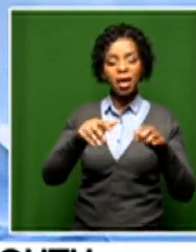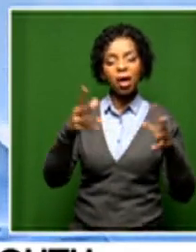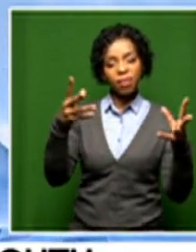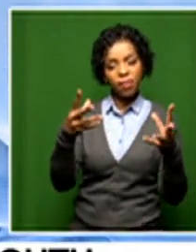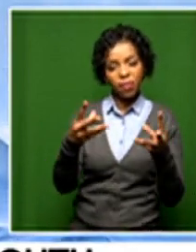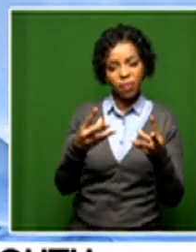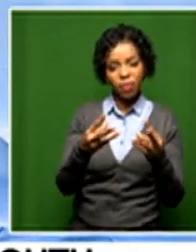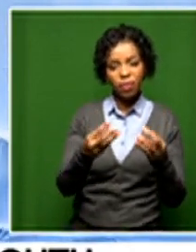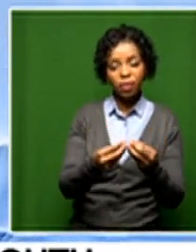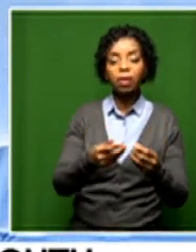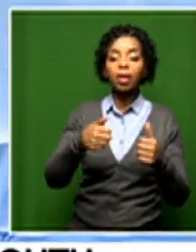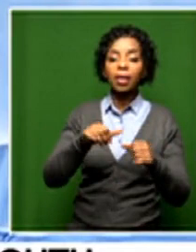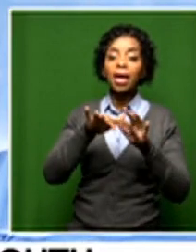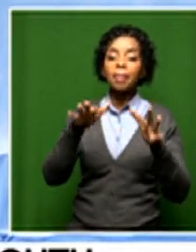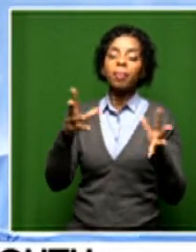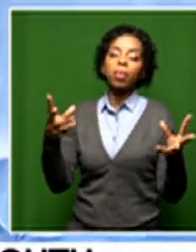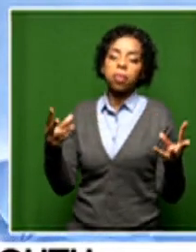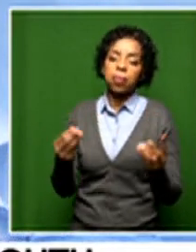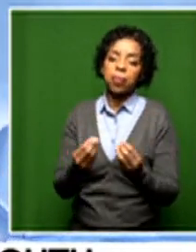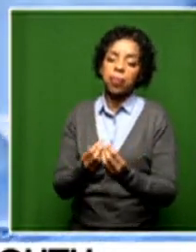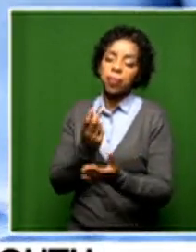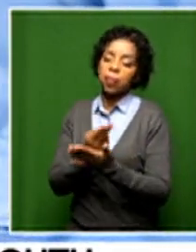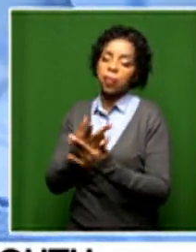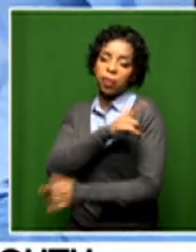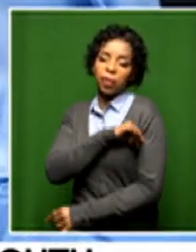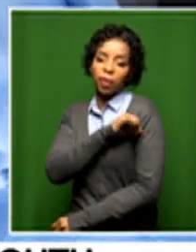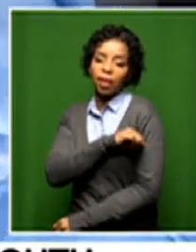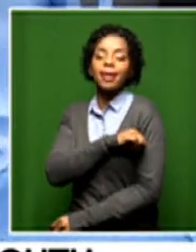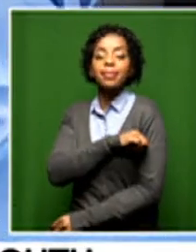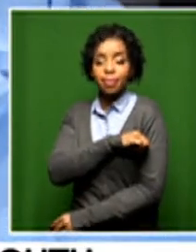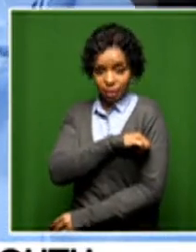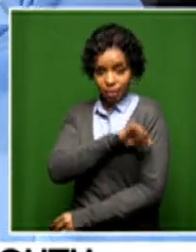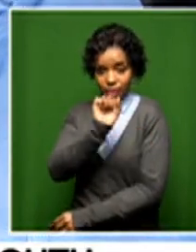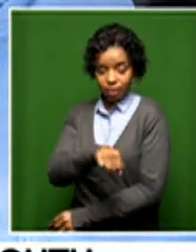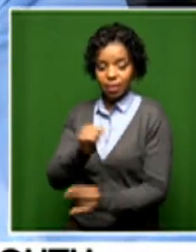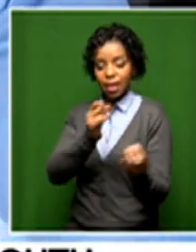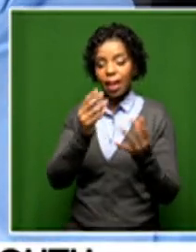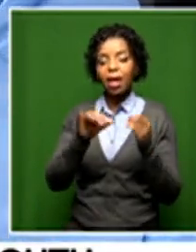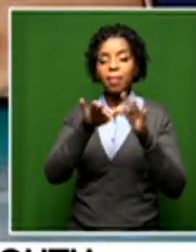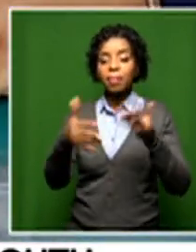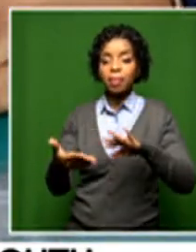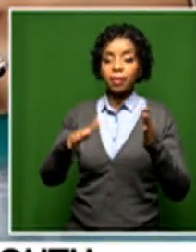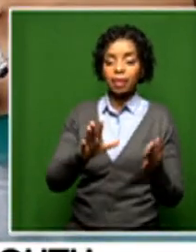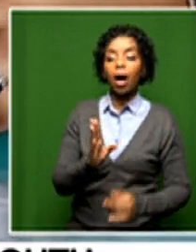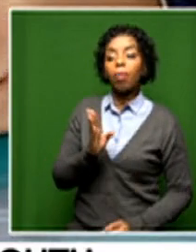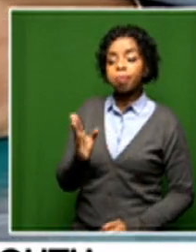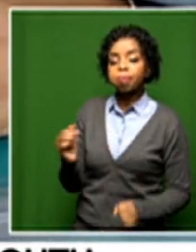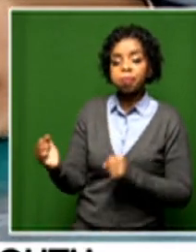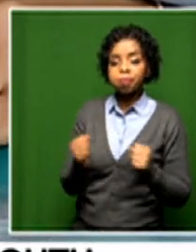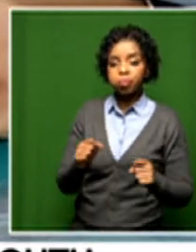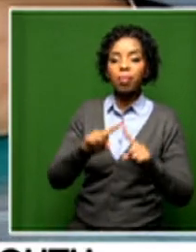infected. Fewer people are getting admitted in hospital. Even though the numbers of death are still there, they are much lower than what